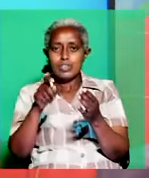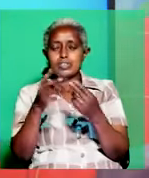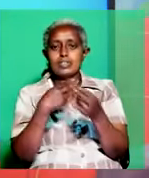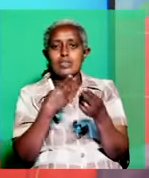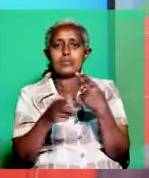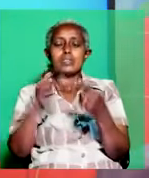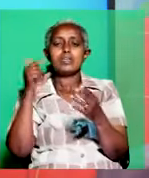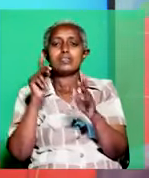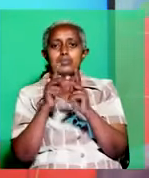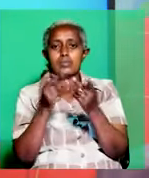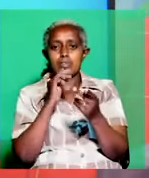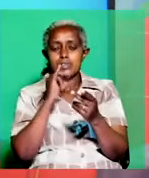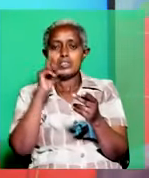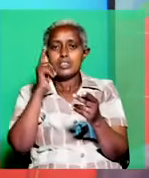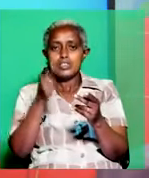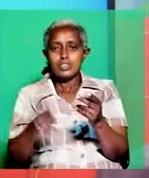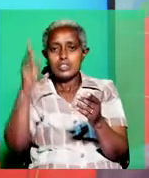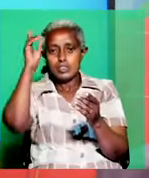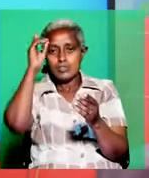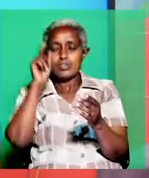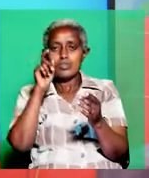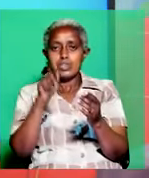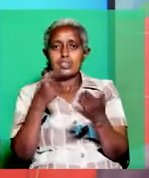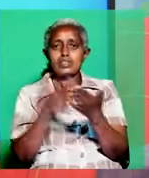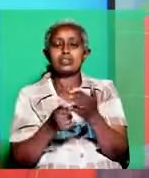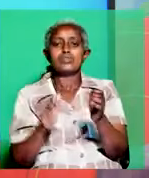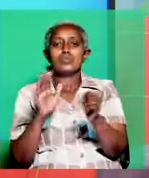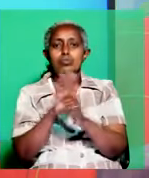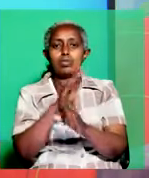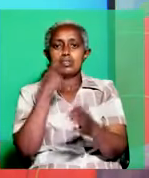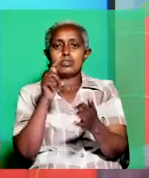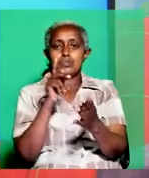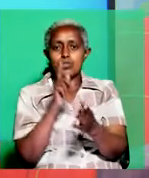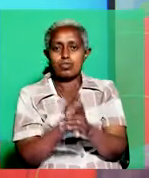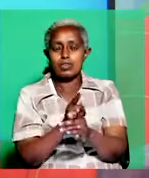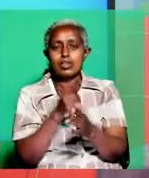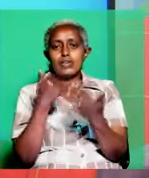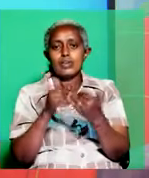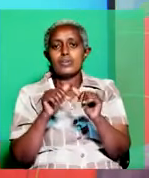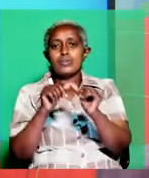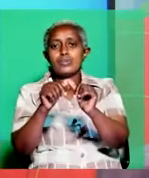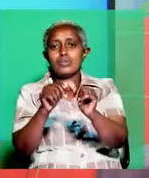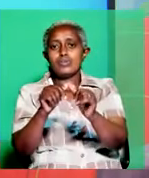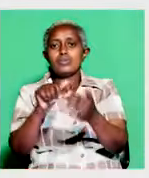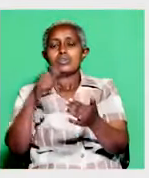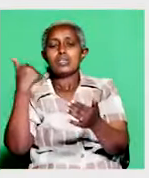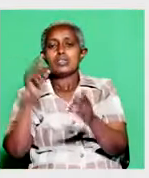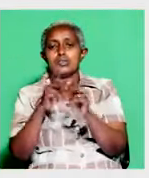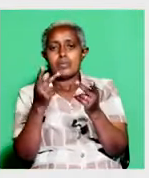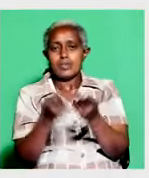part will be this g derivative of x. So this completes the proof. Now let's continue to the other